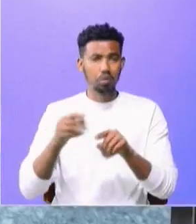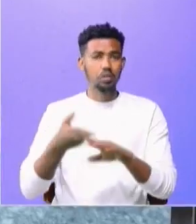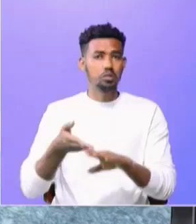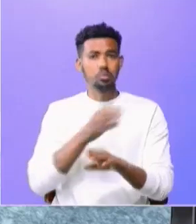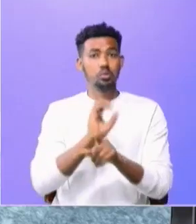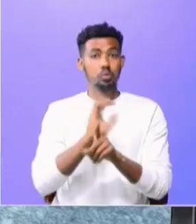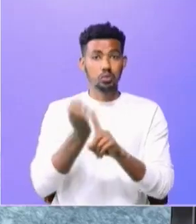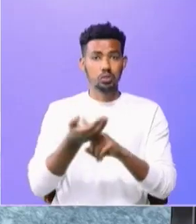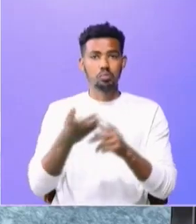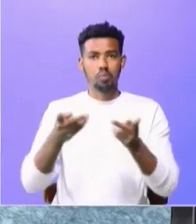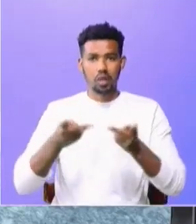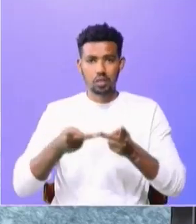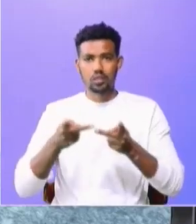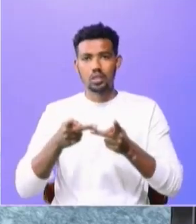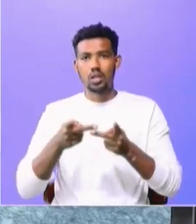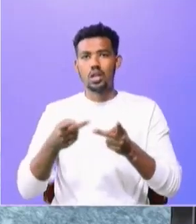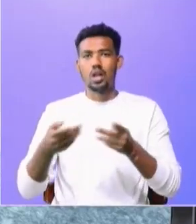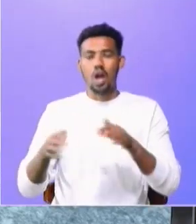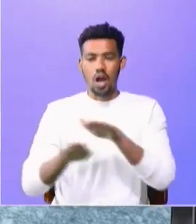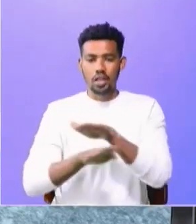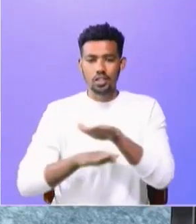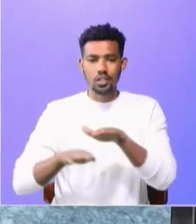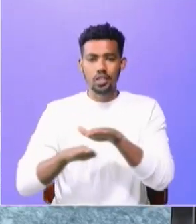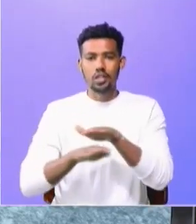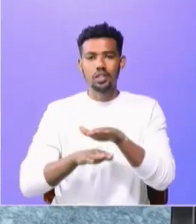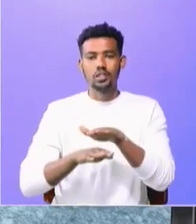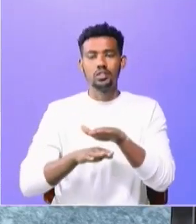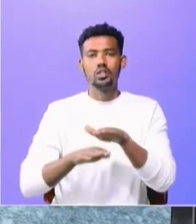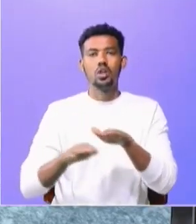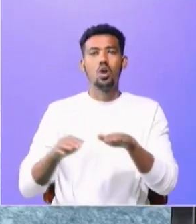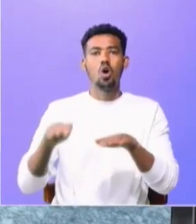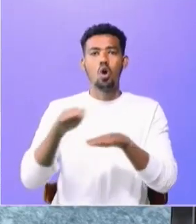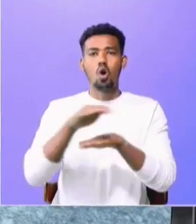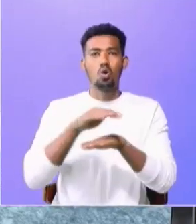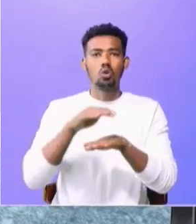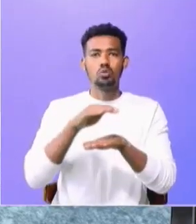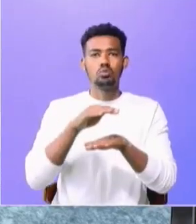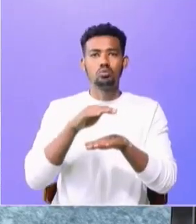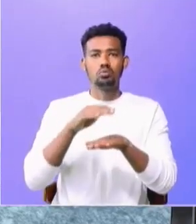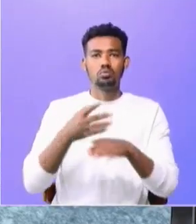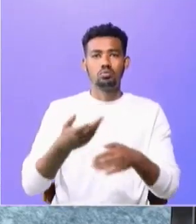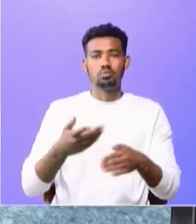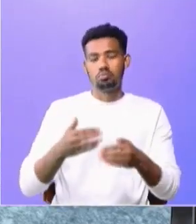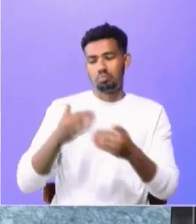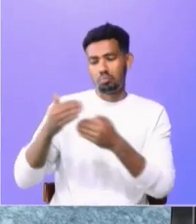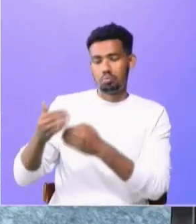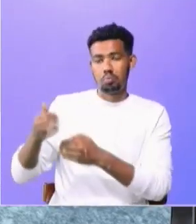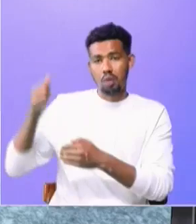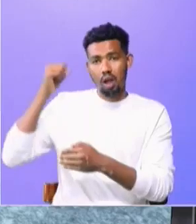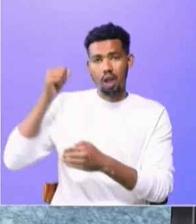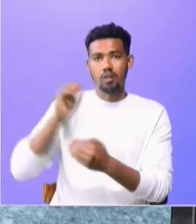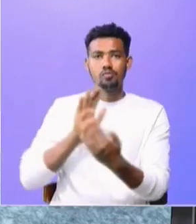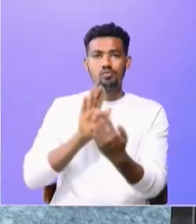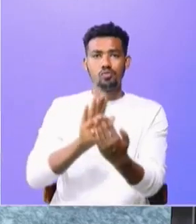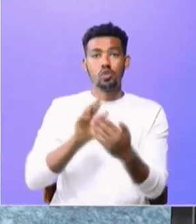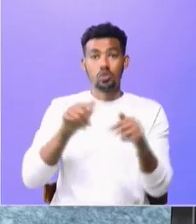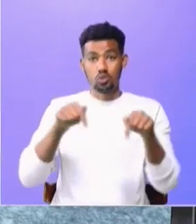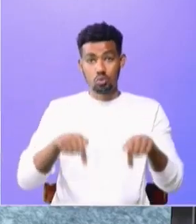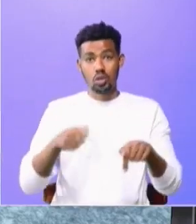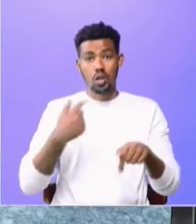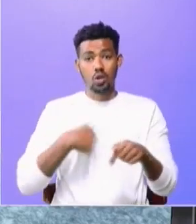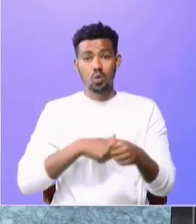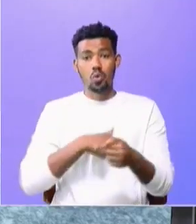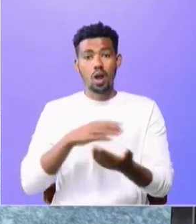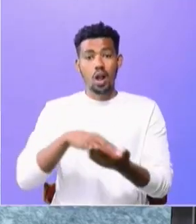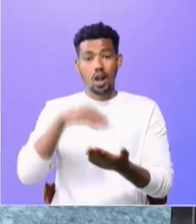for places, for example, under, on, and etc., and behind and in front. But today, we are going